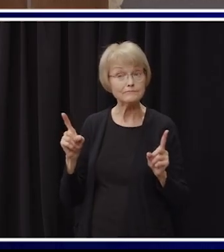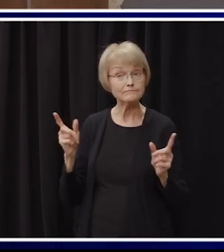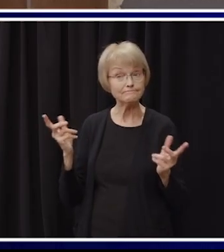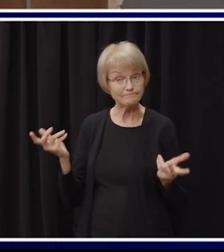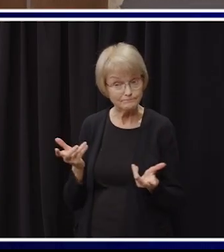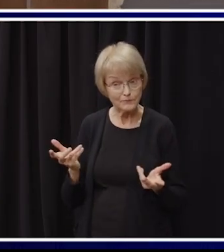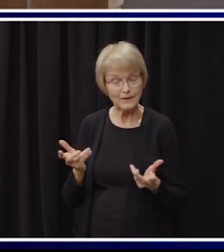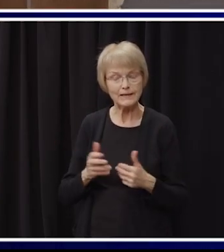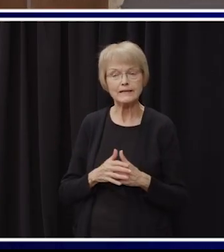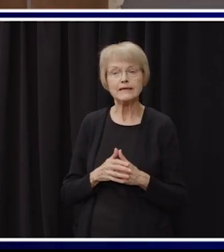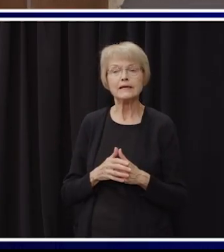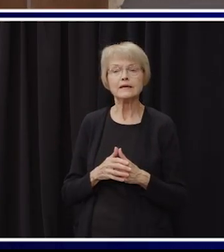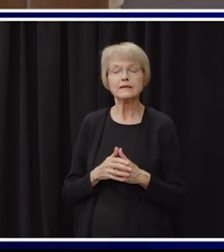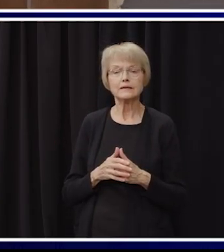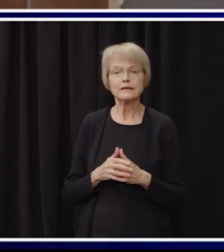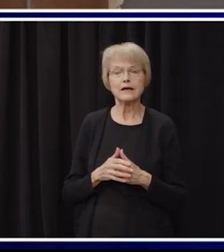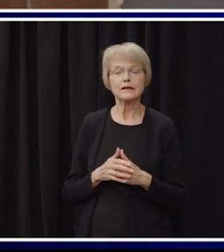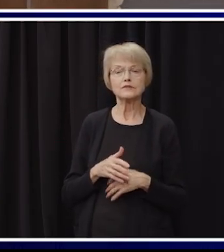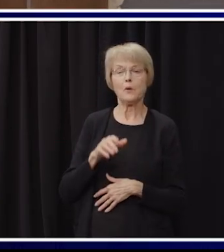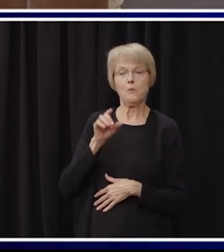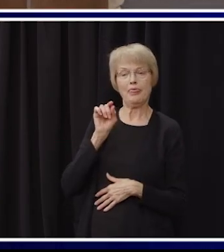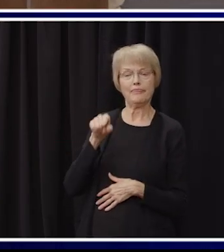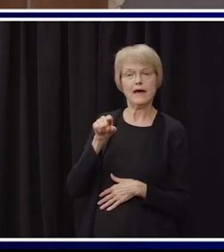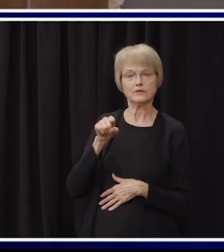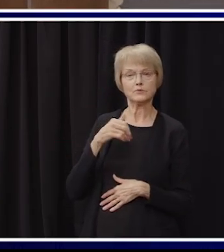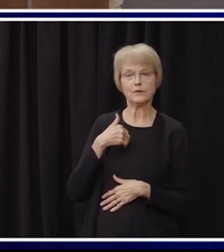actually designed it so that we